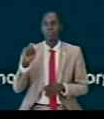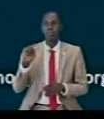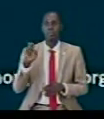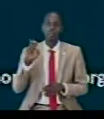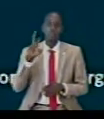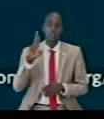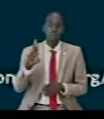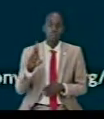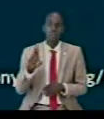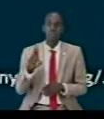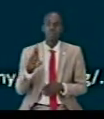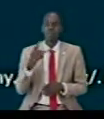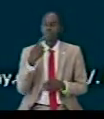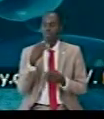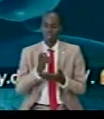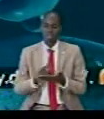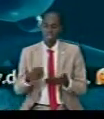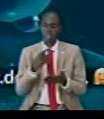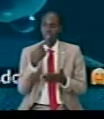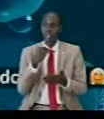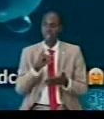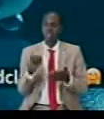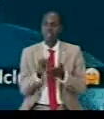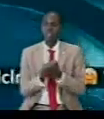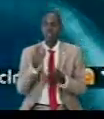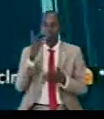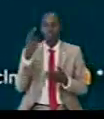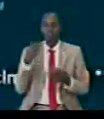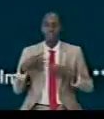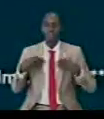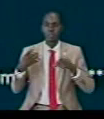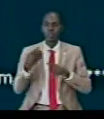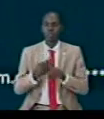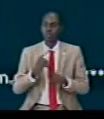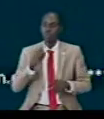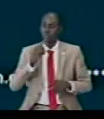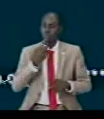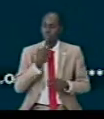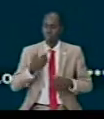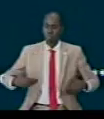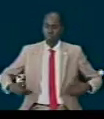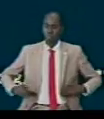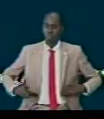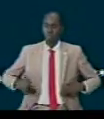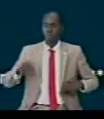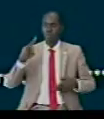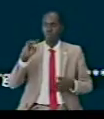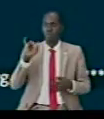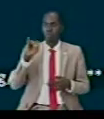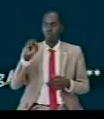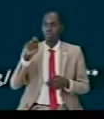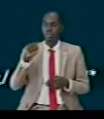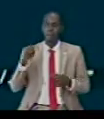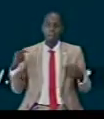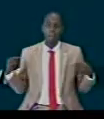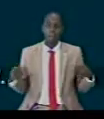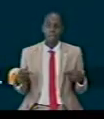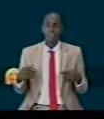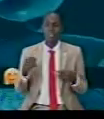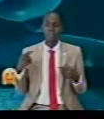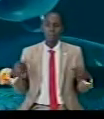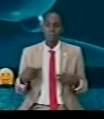who wrote, I was healed from severe waist pain. After the final prayers tonight, this pain has